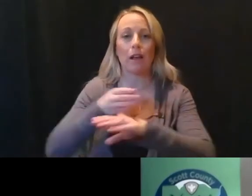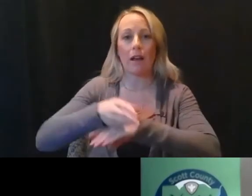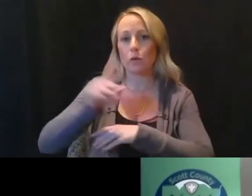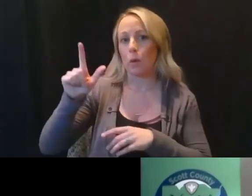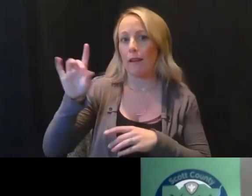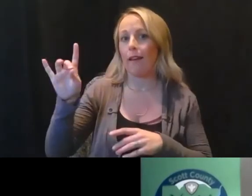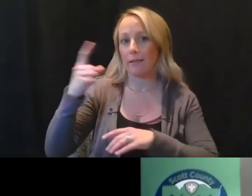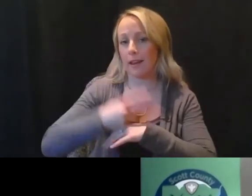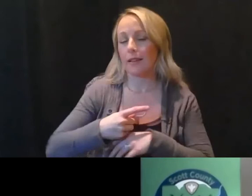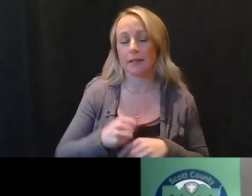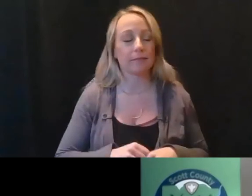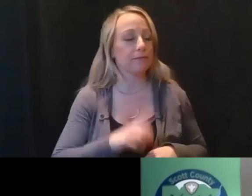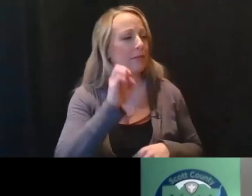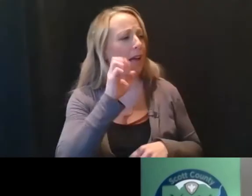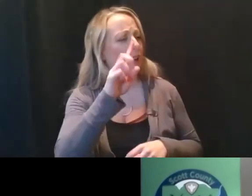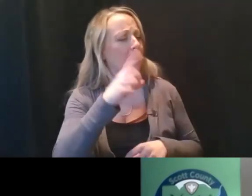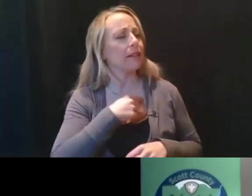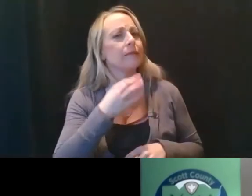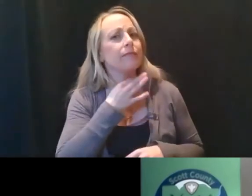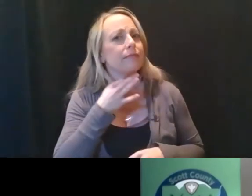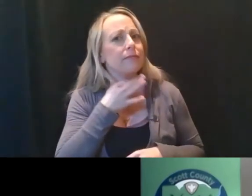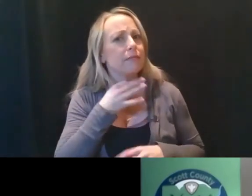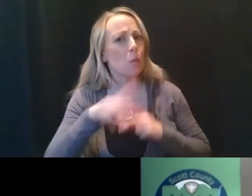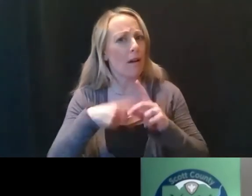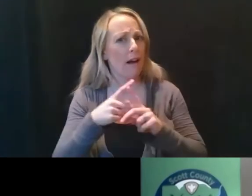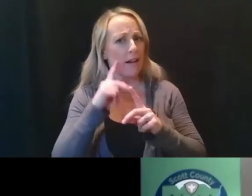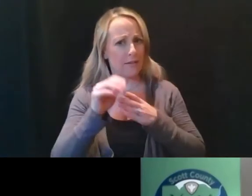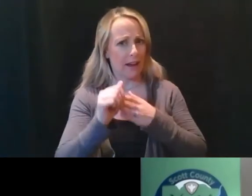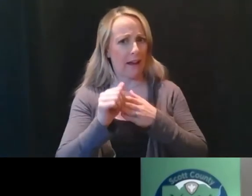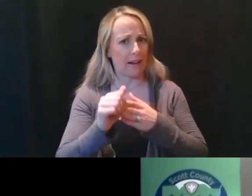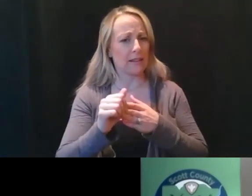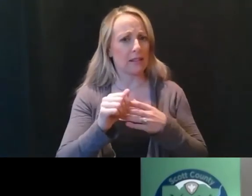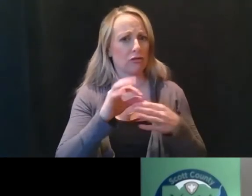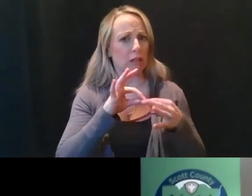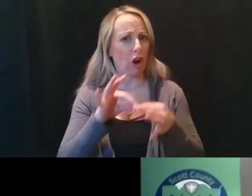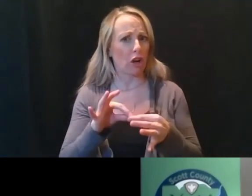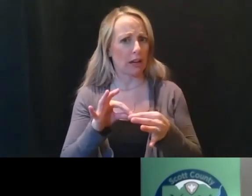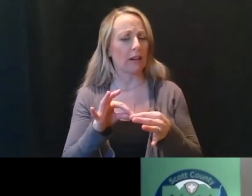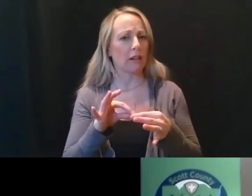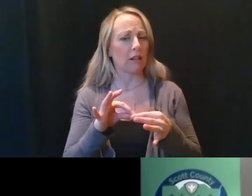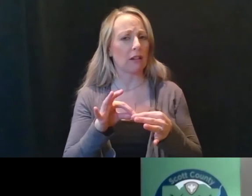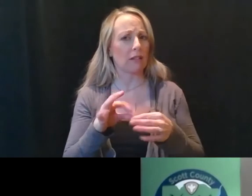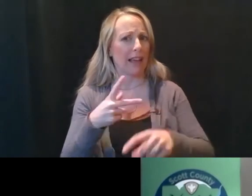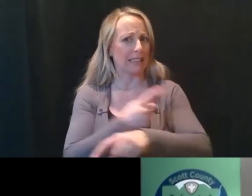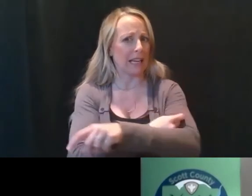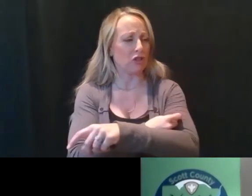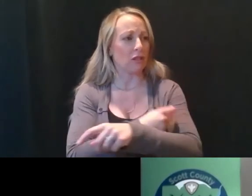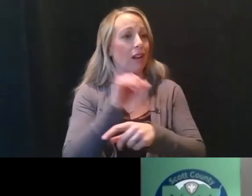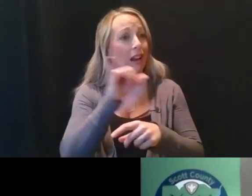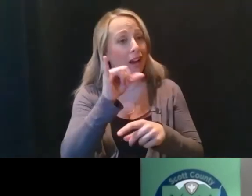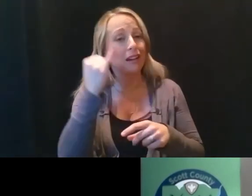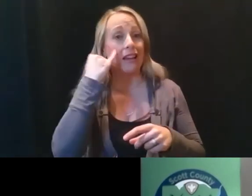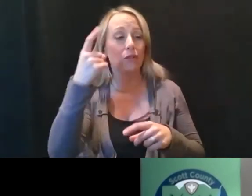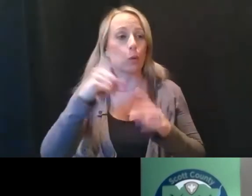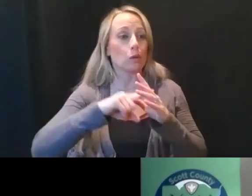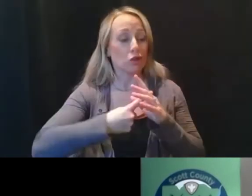And what guidance do we have regarding vaccination? If you start with